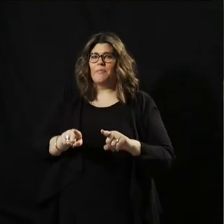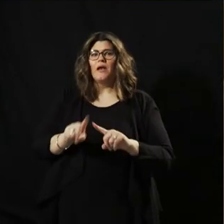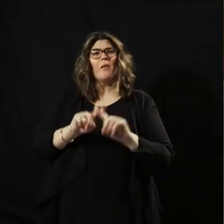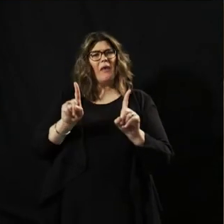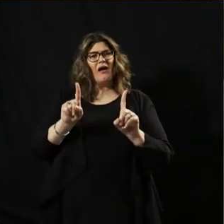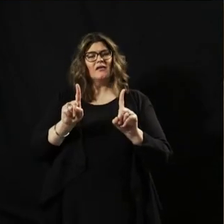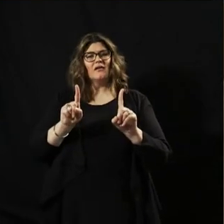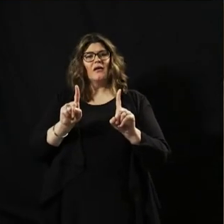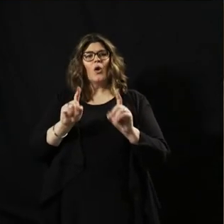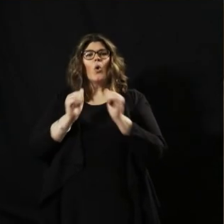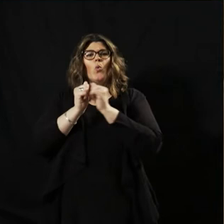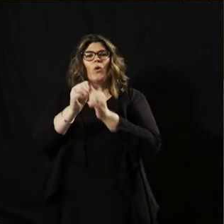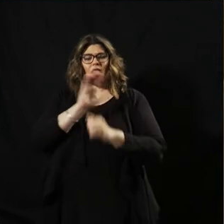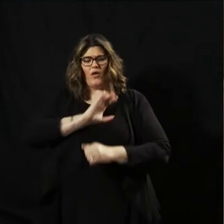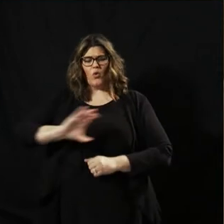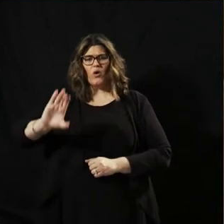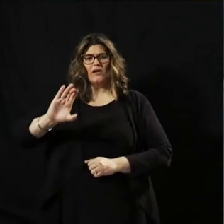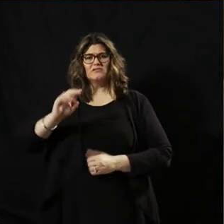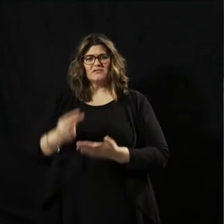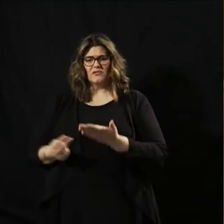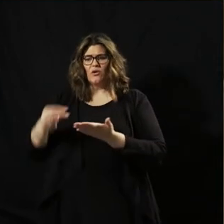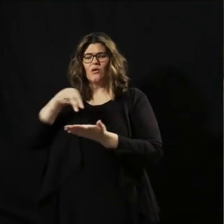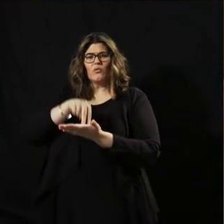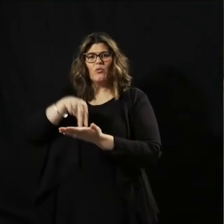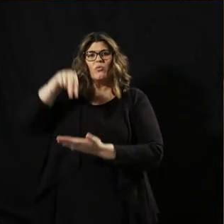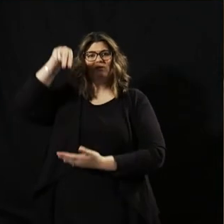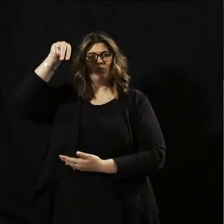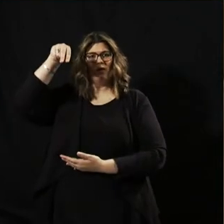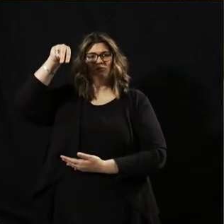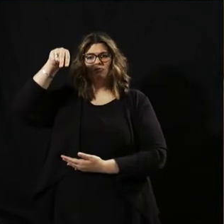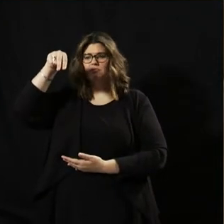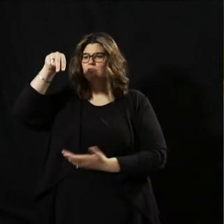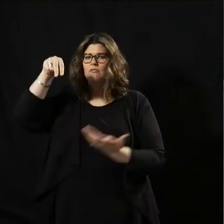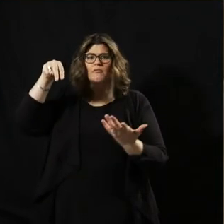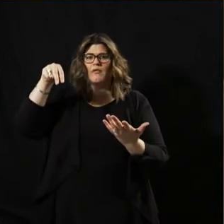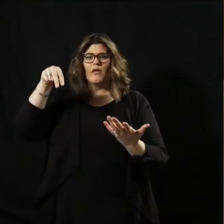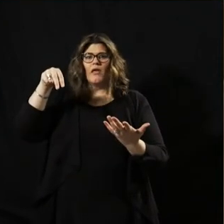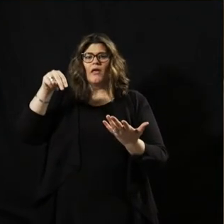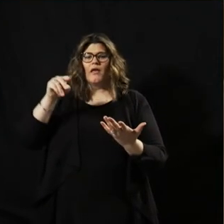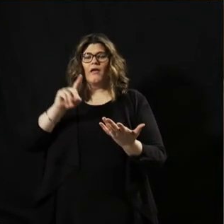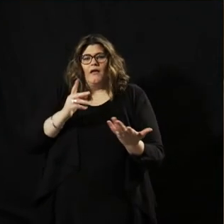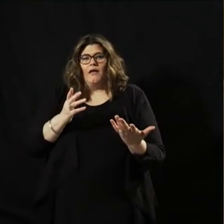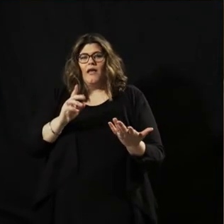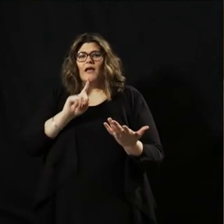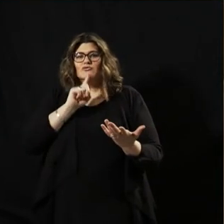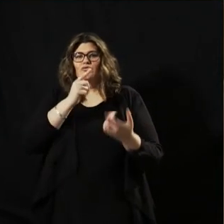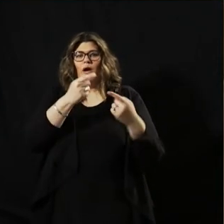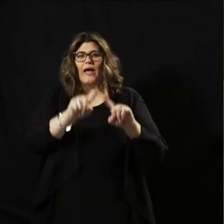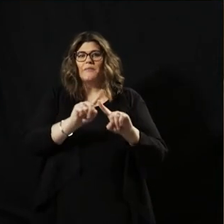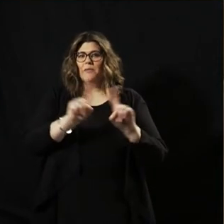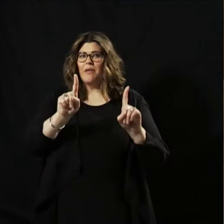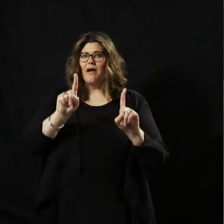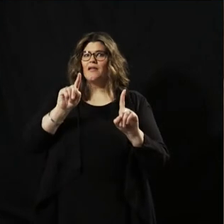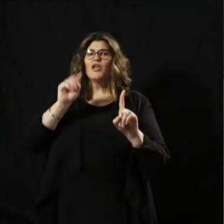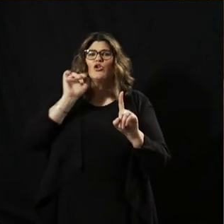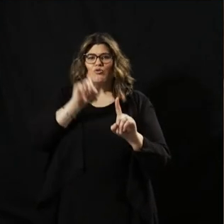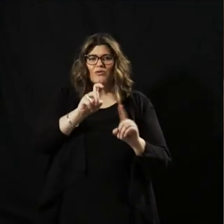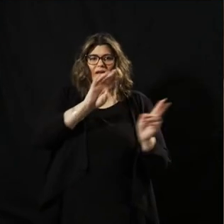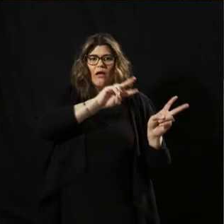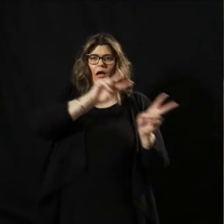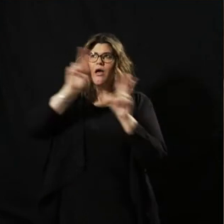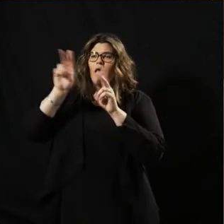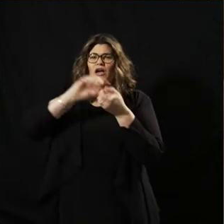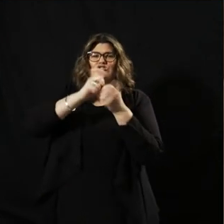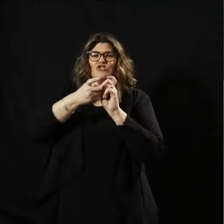resurrection, he has made each of these things relative to his gift of eternal life and his conquest